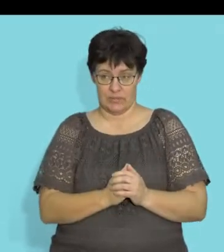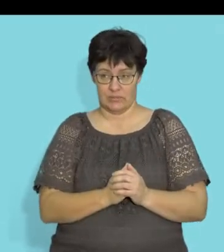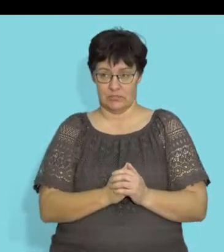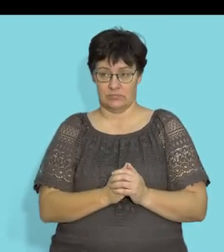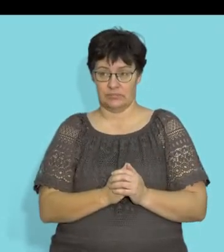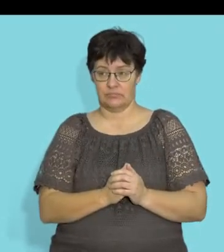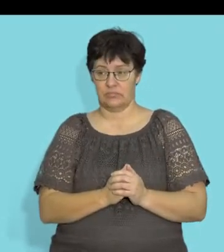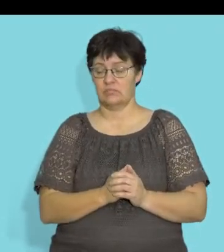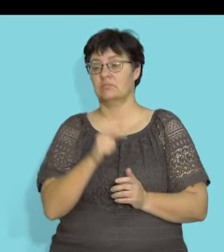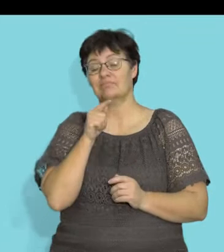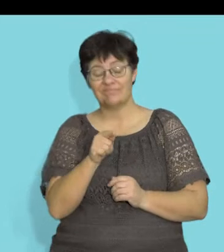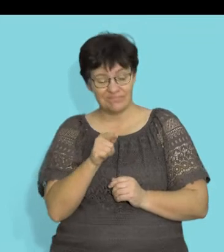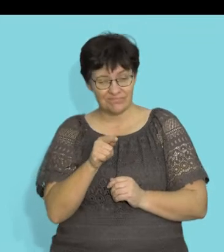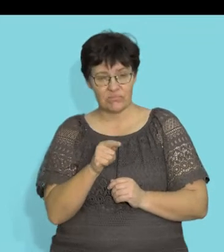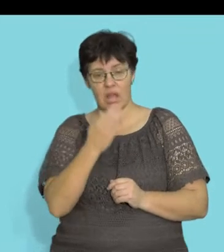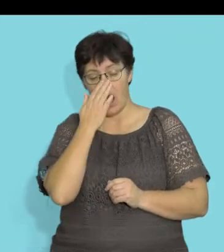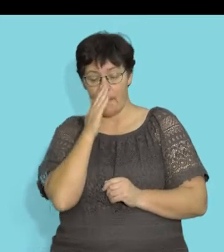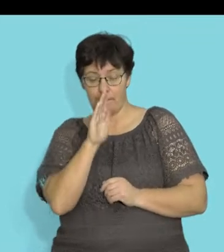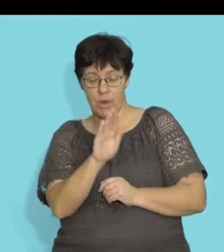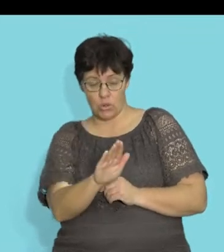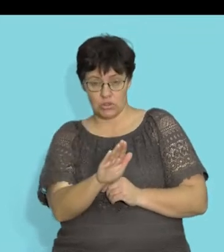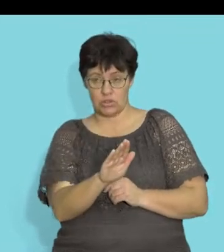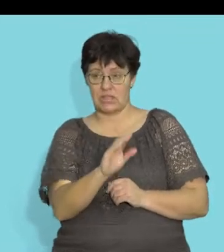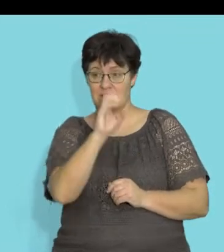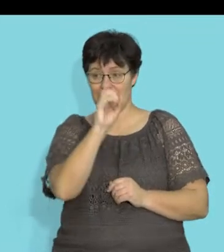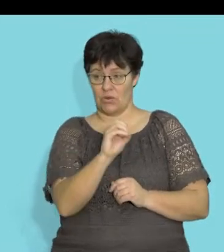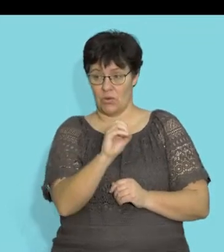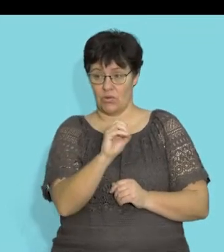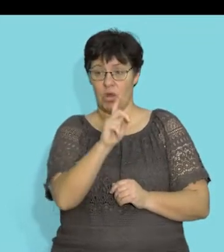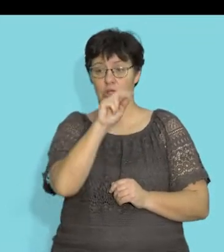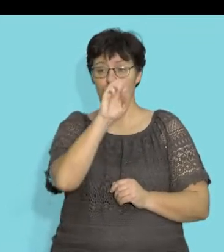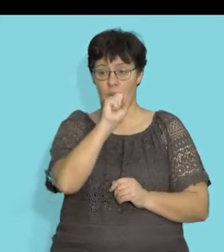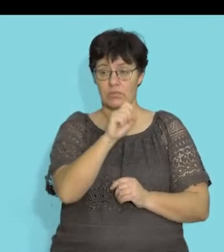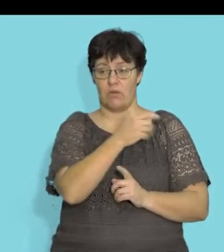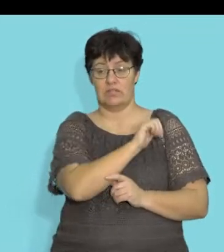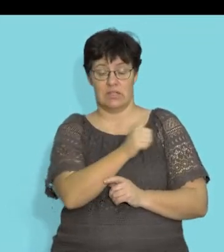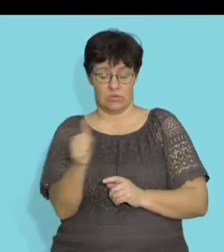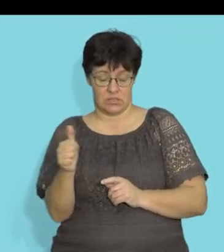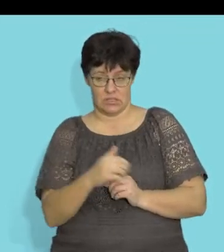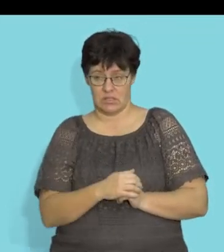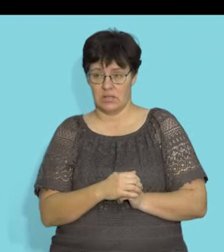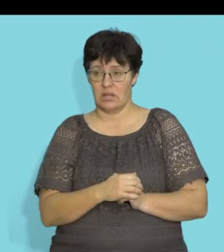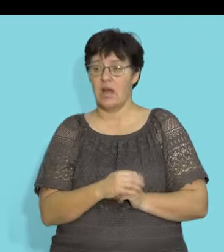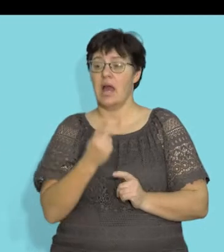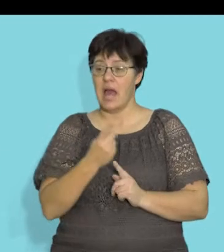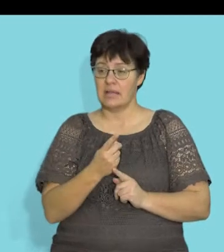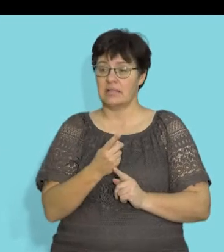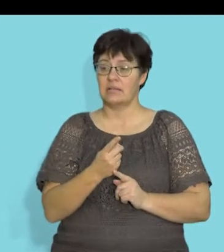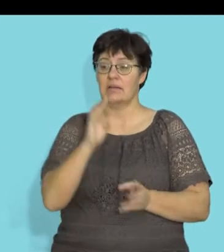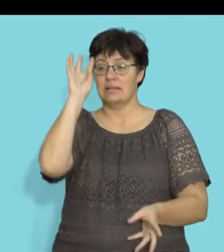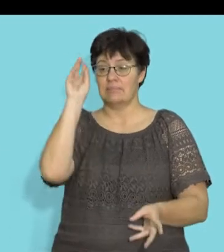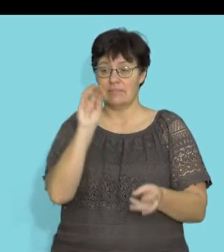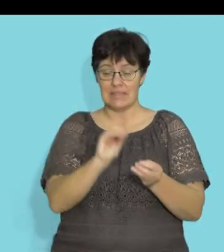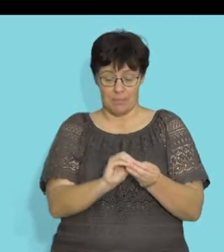The terms of a sequence approach 0 and their sum does approach a finite number. So this